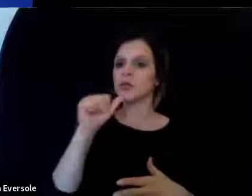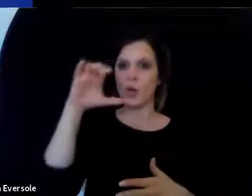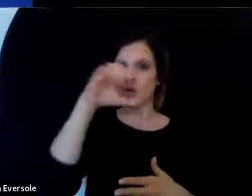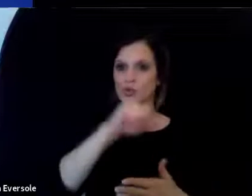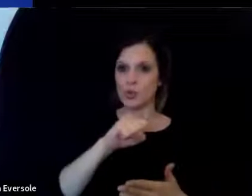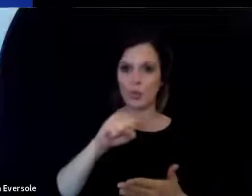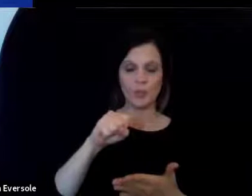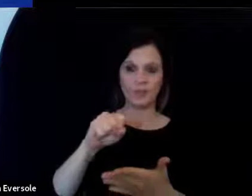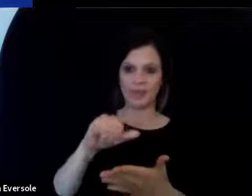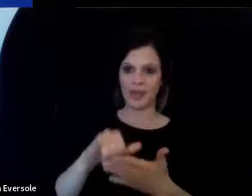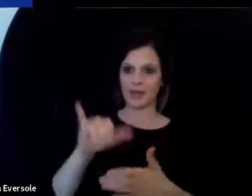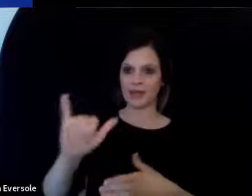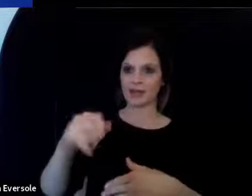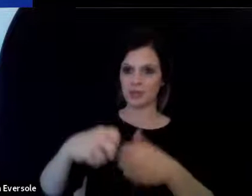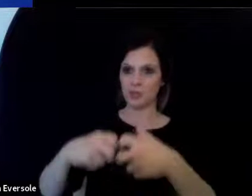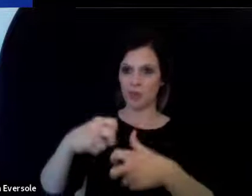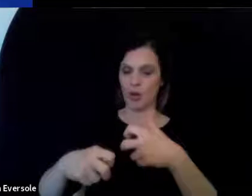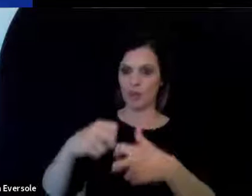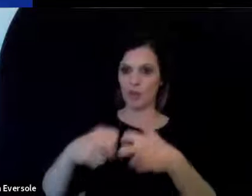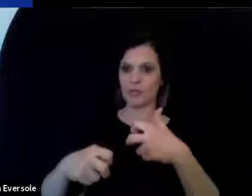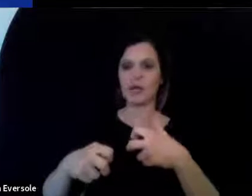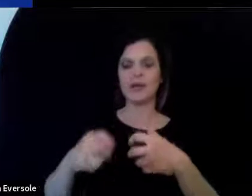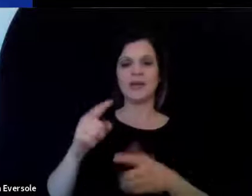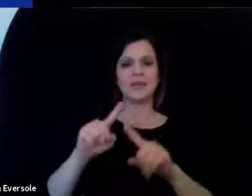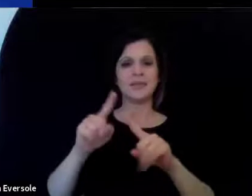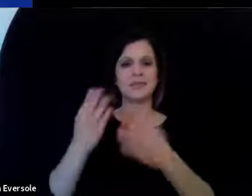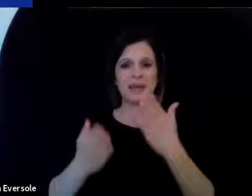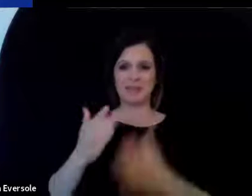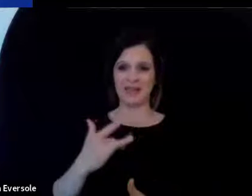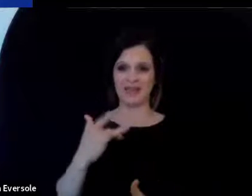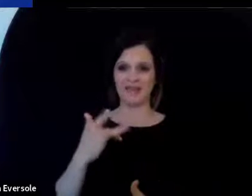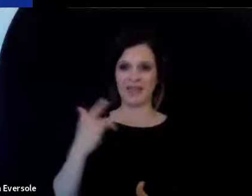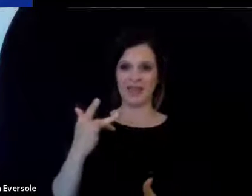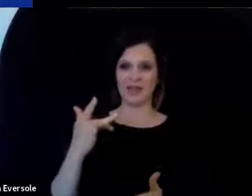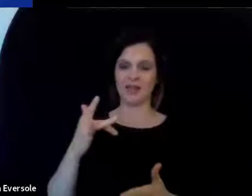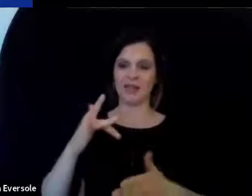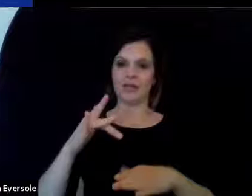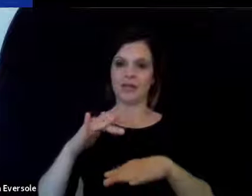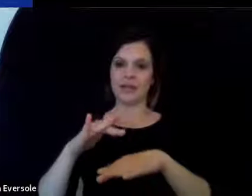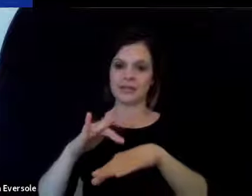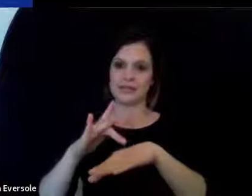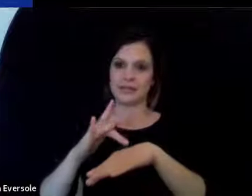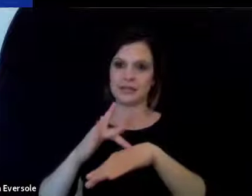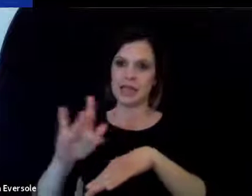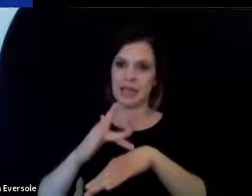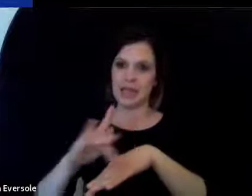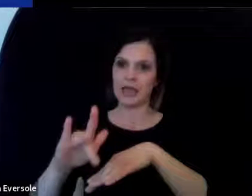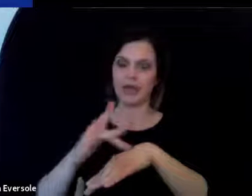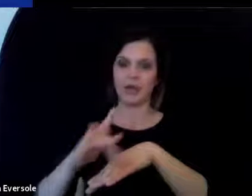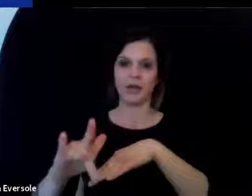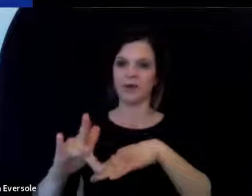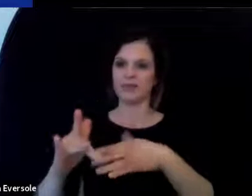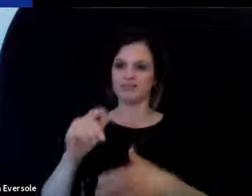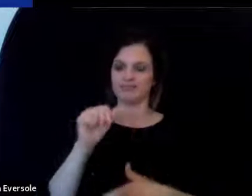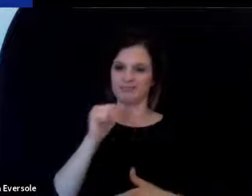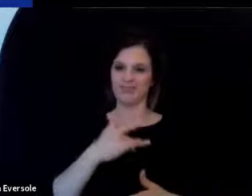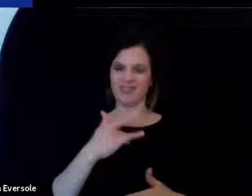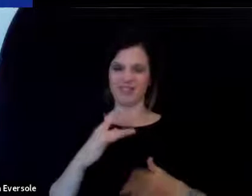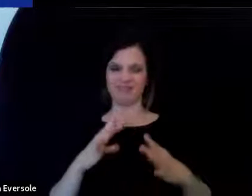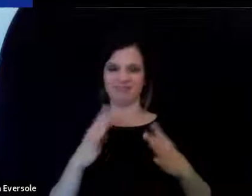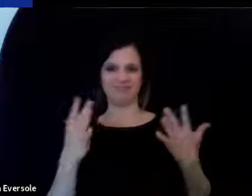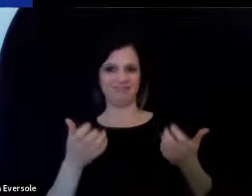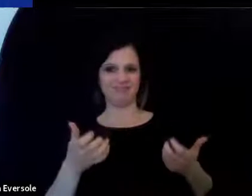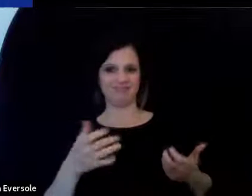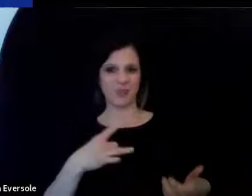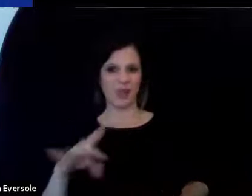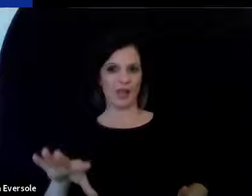slippery feature of the tops of the keys of the little play keyboard just doesn't feel good to them. And if you could cut some sandpaper